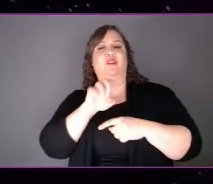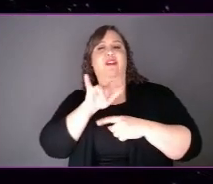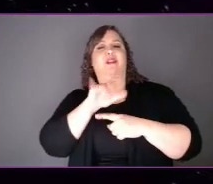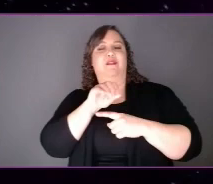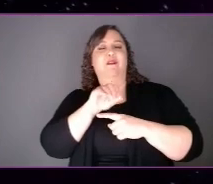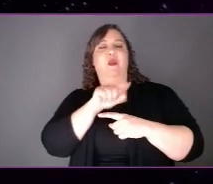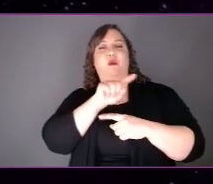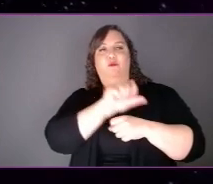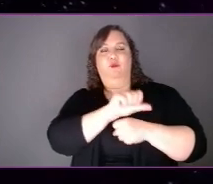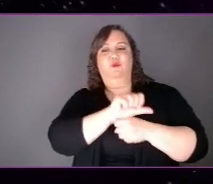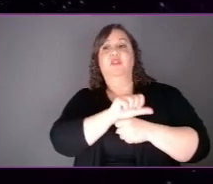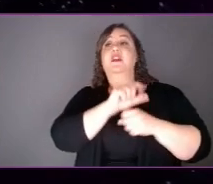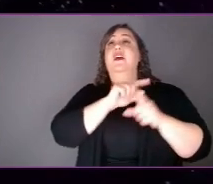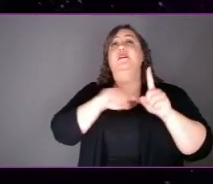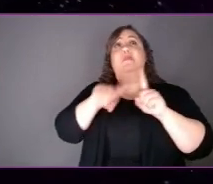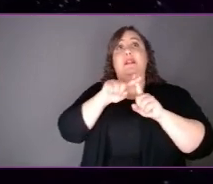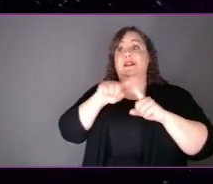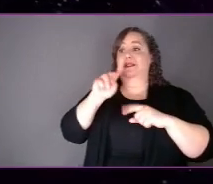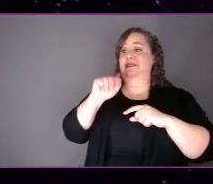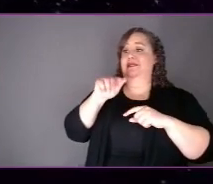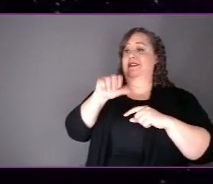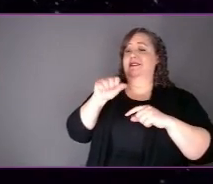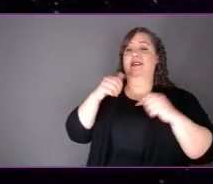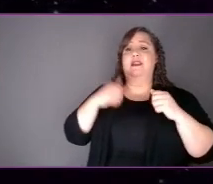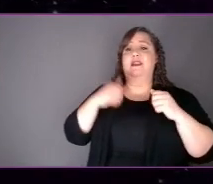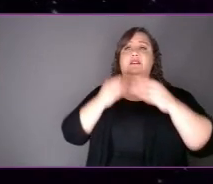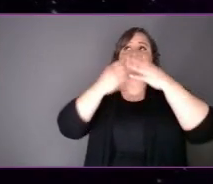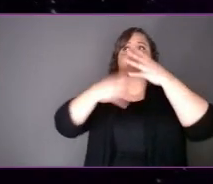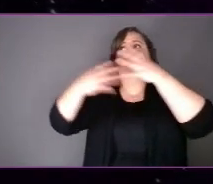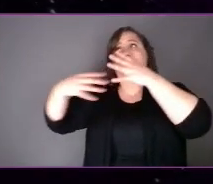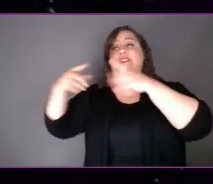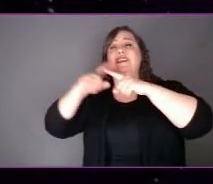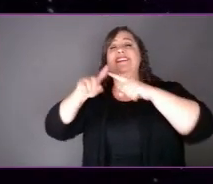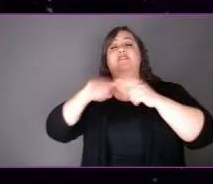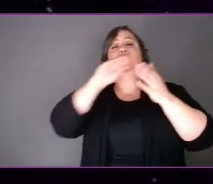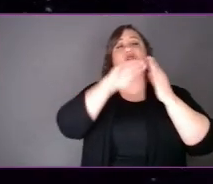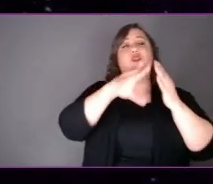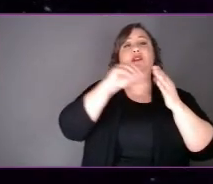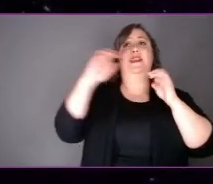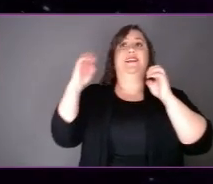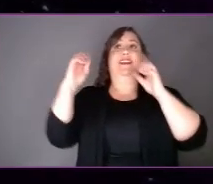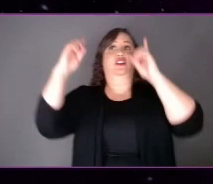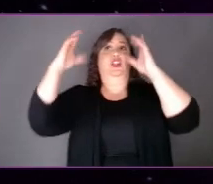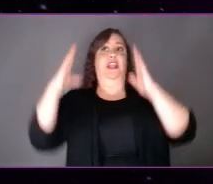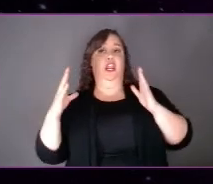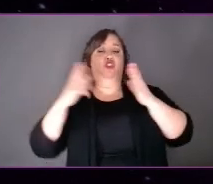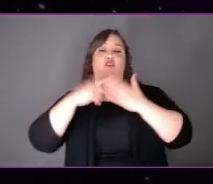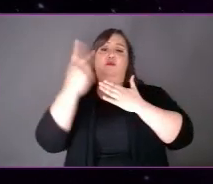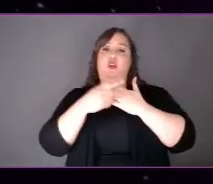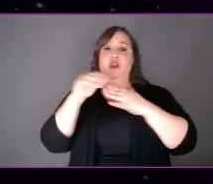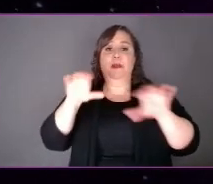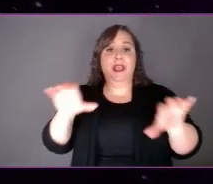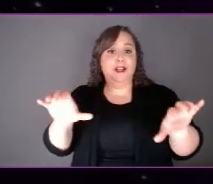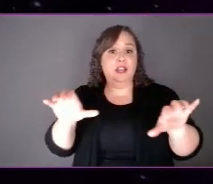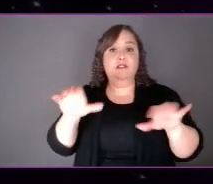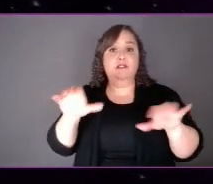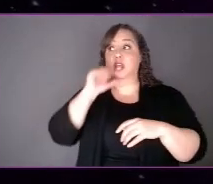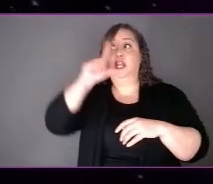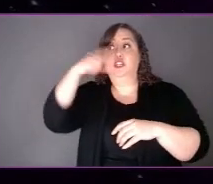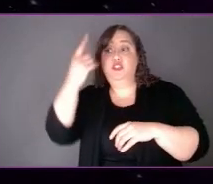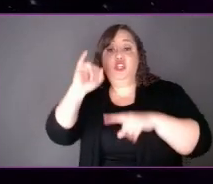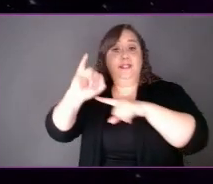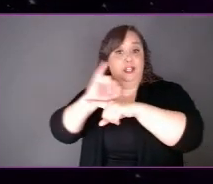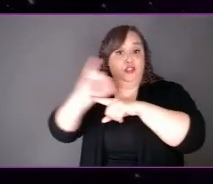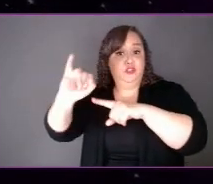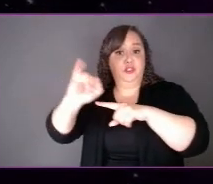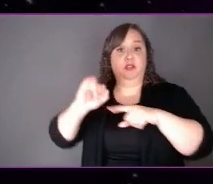whole plentiful amount of student and educator programs and activities aside from internships. So to view some of